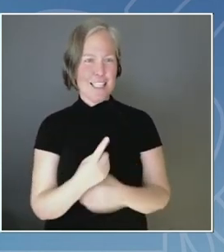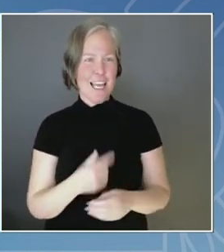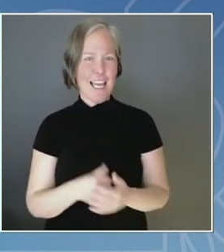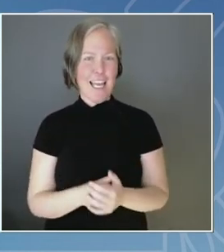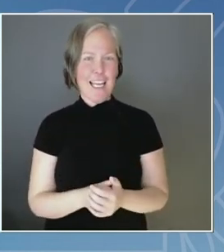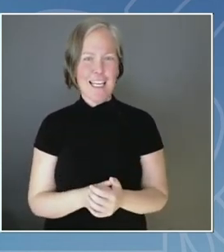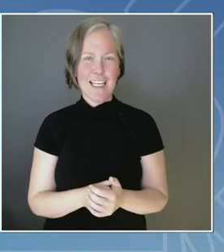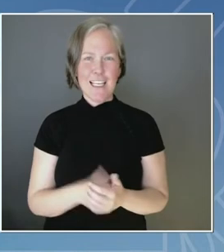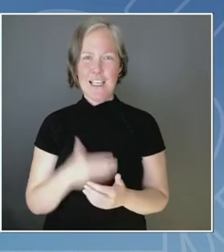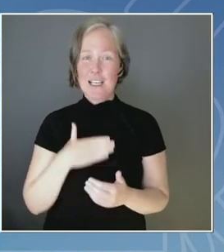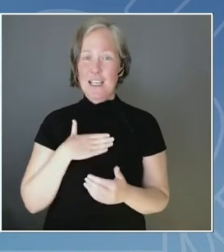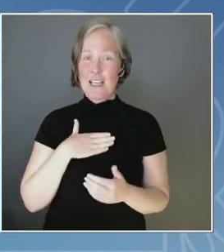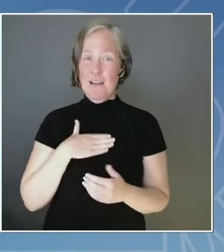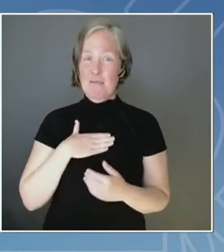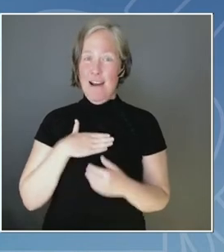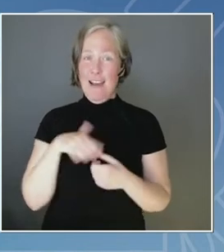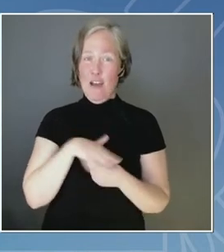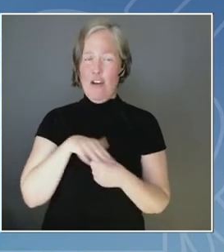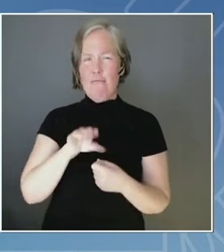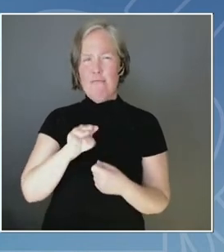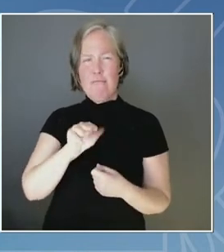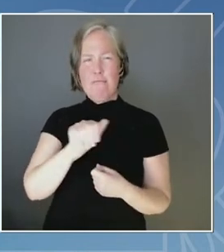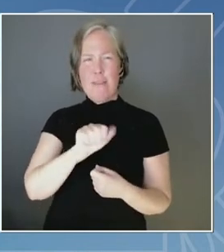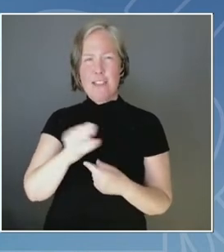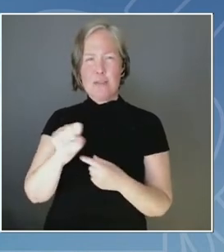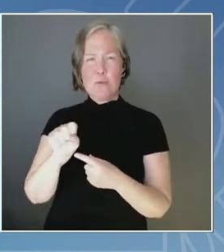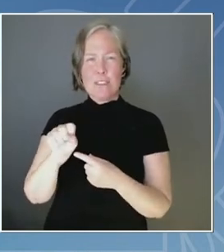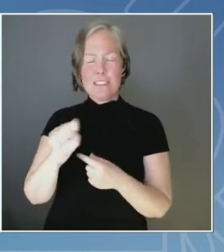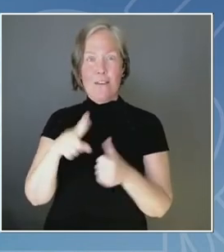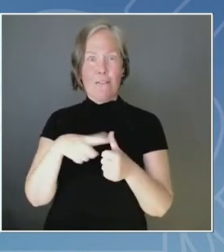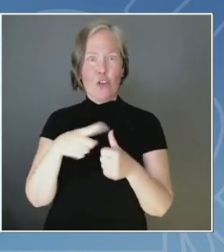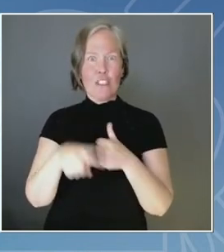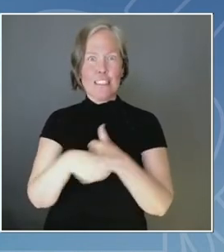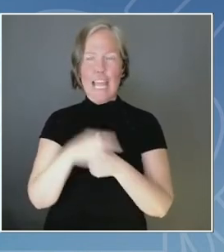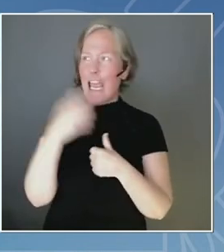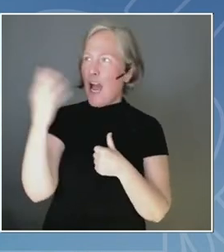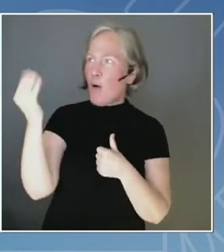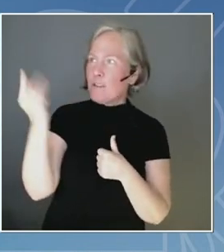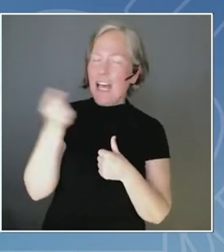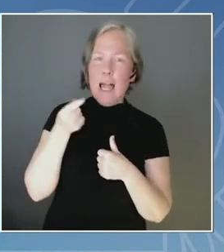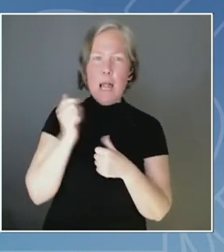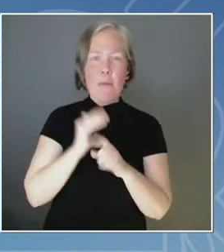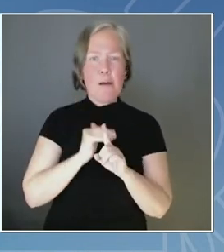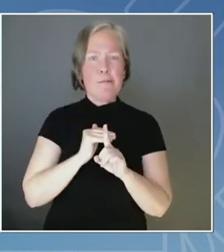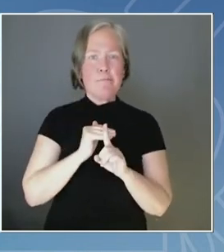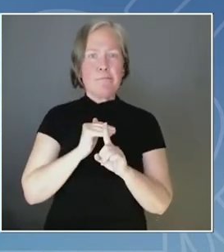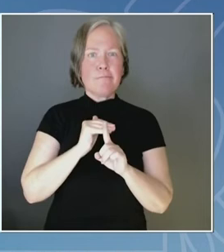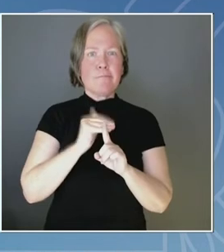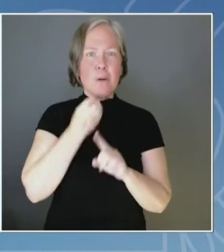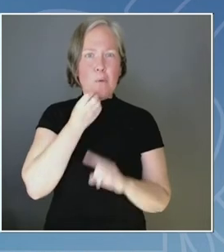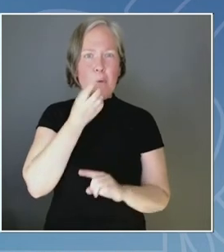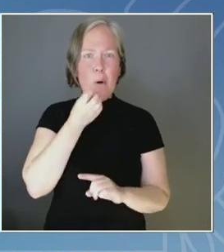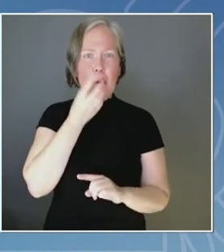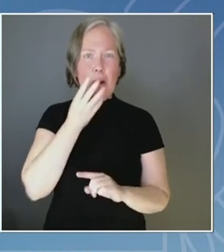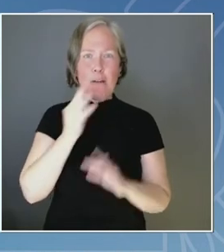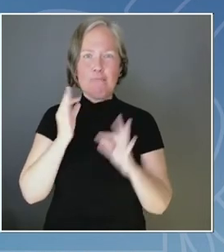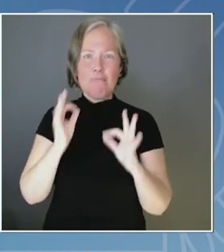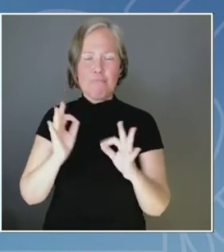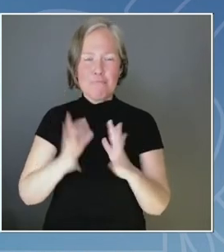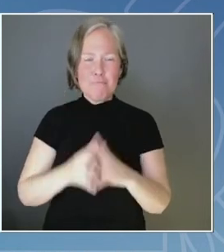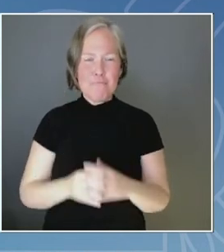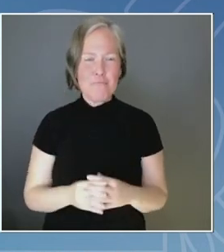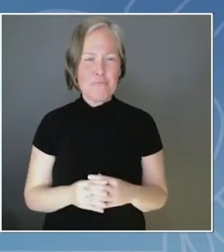to warm up in Massachusetts. So it's all coincide with this. Just a little bit of my